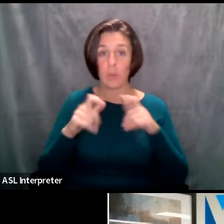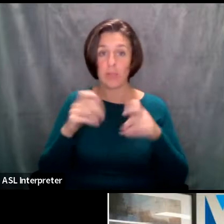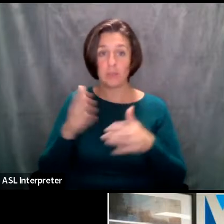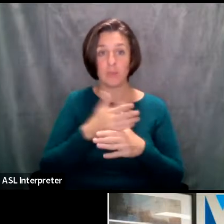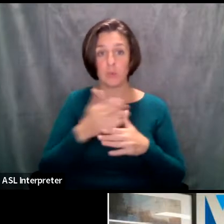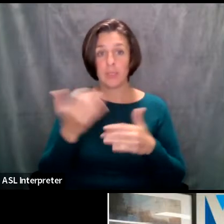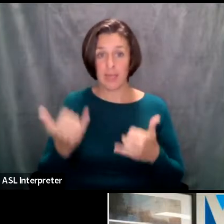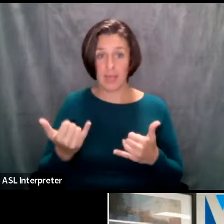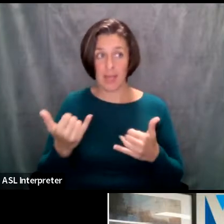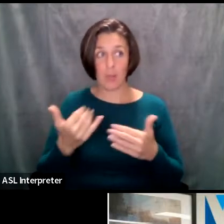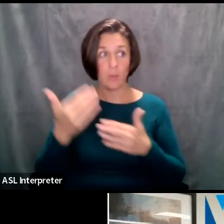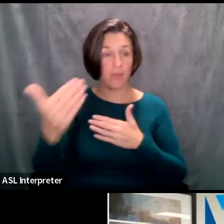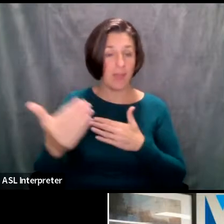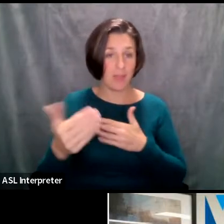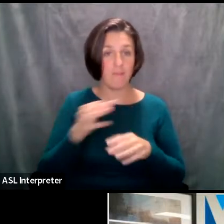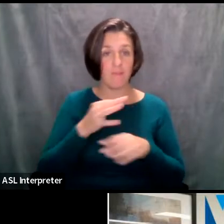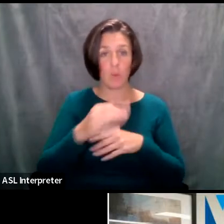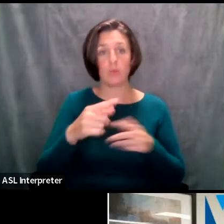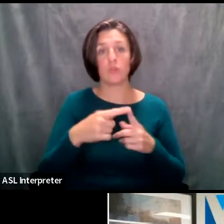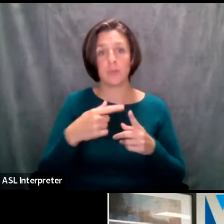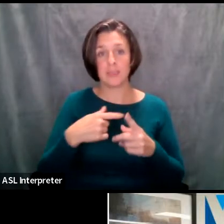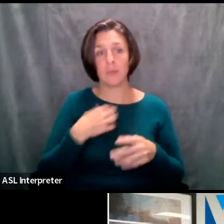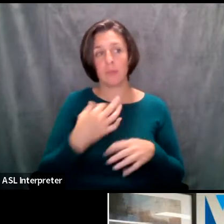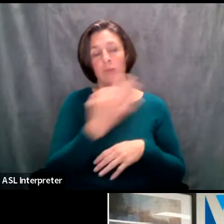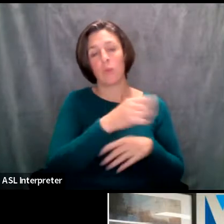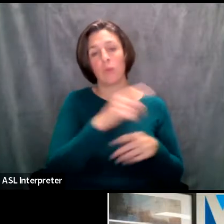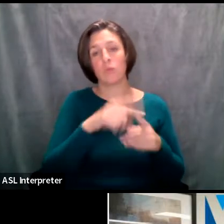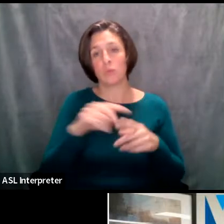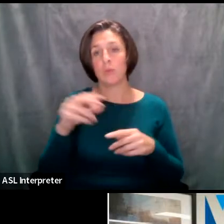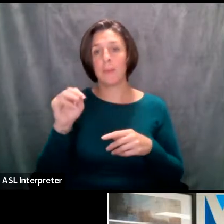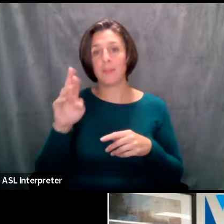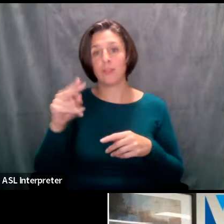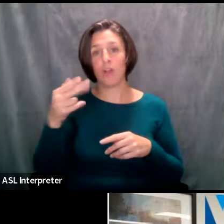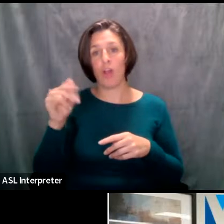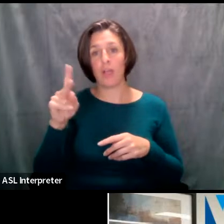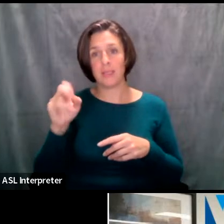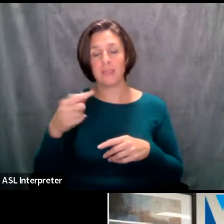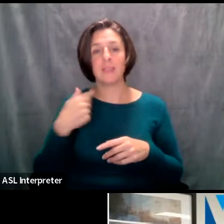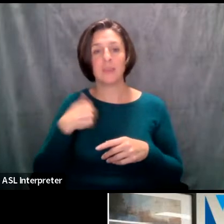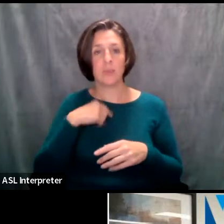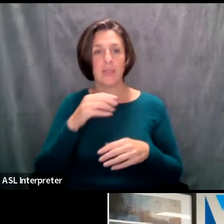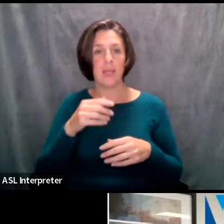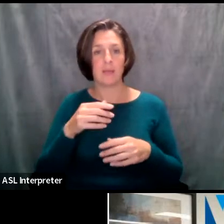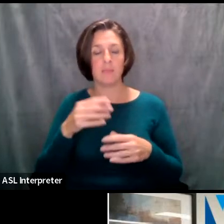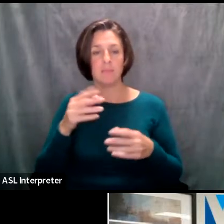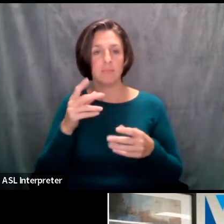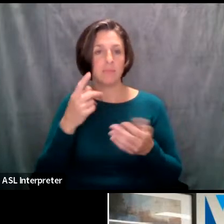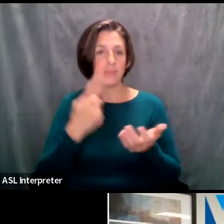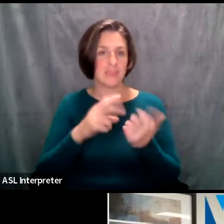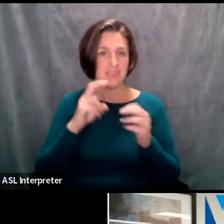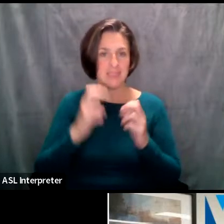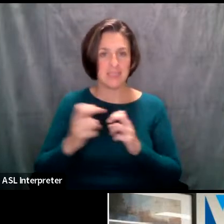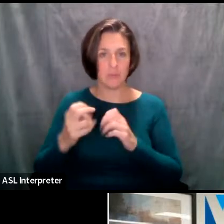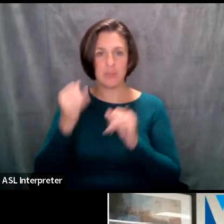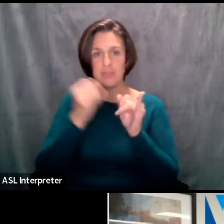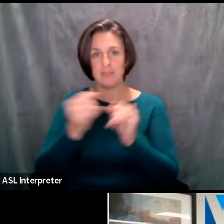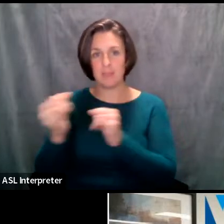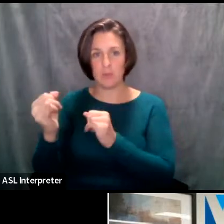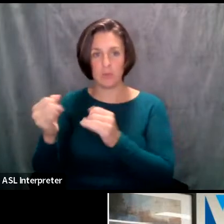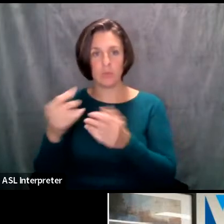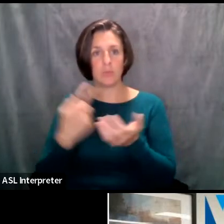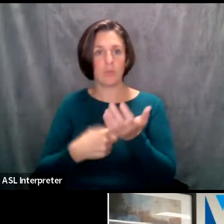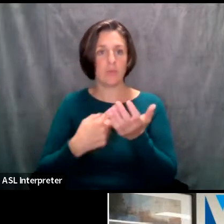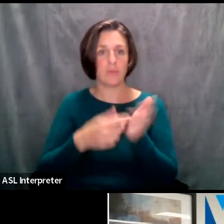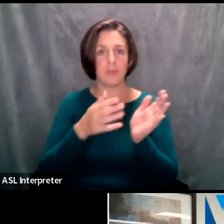them to me, to Mr. Hawkins. We can get those answers to you. We can sit down with each of you individually, go over the plan